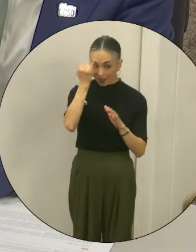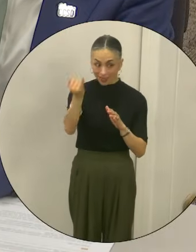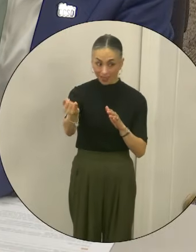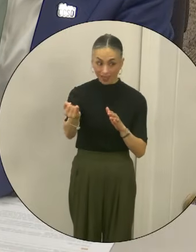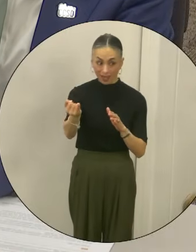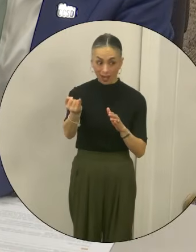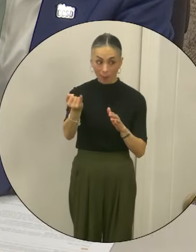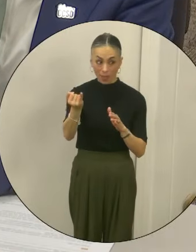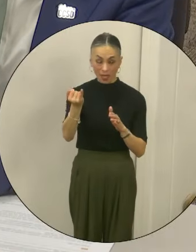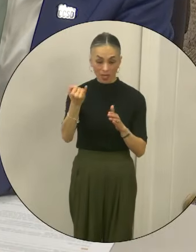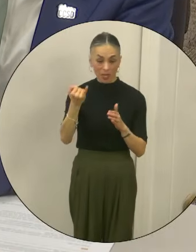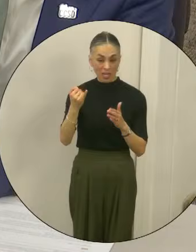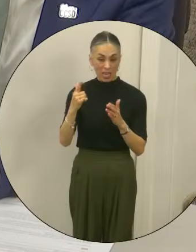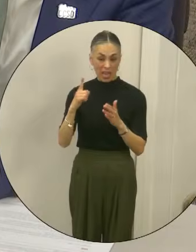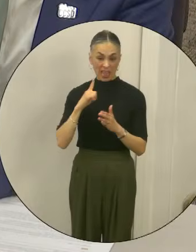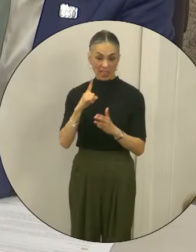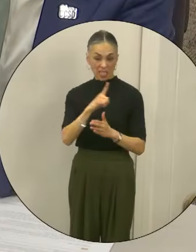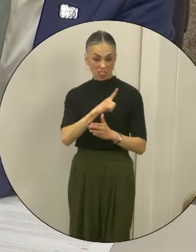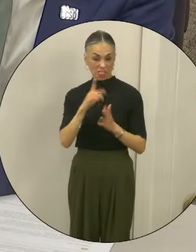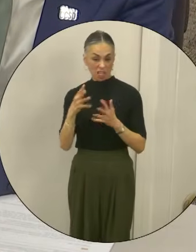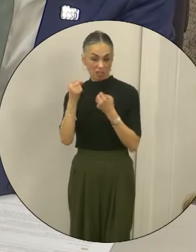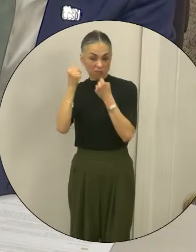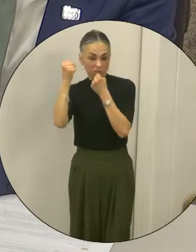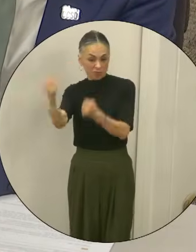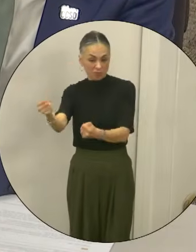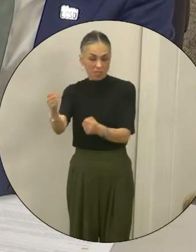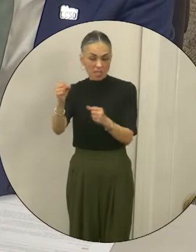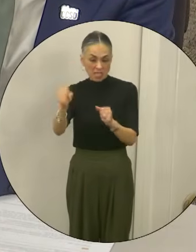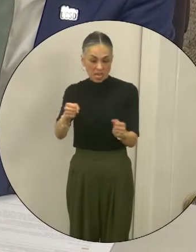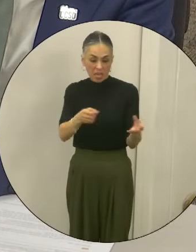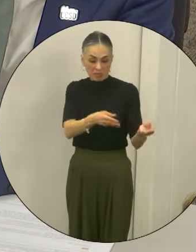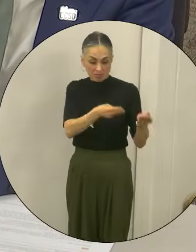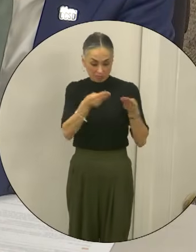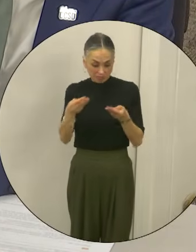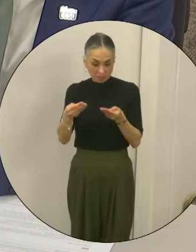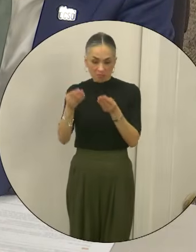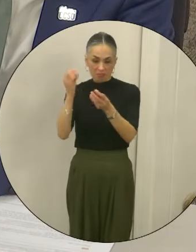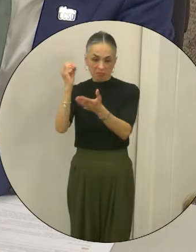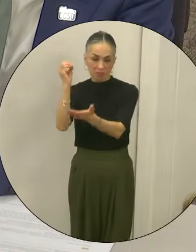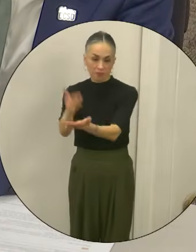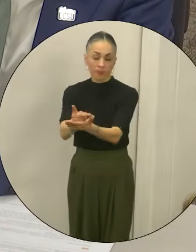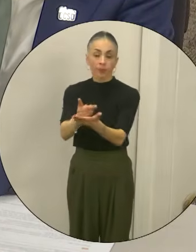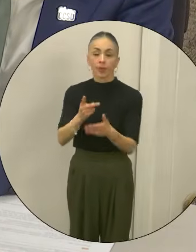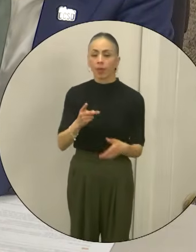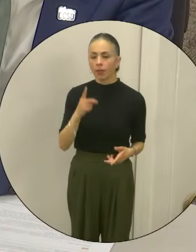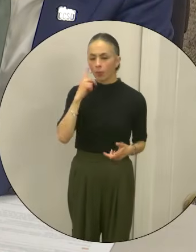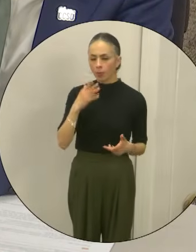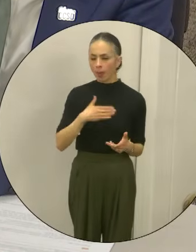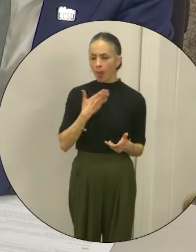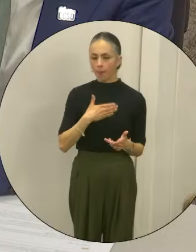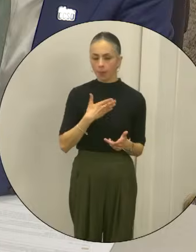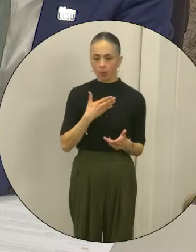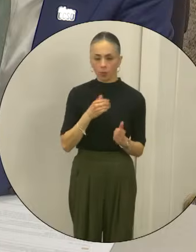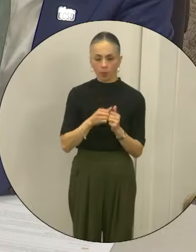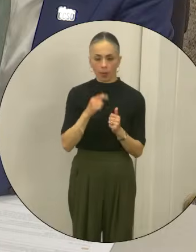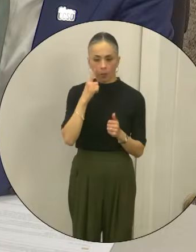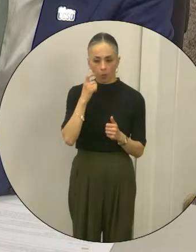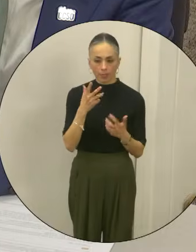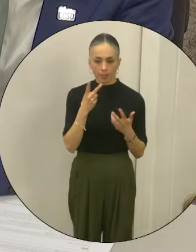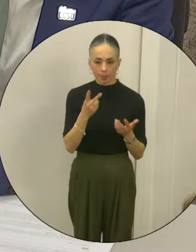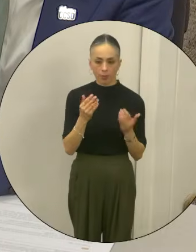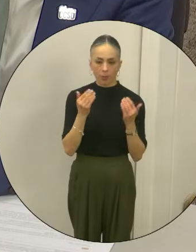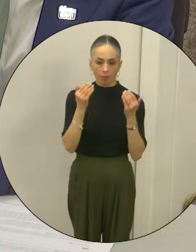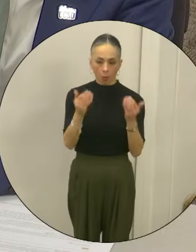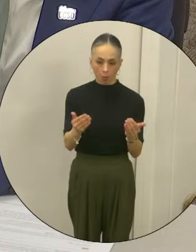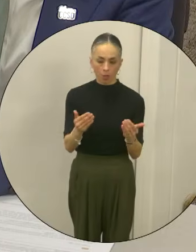heavyweight legislator takes that bill and moves it forward past the finish line. And I think we'd all be happy with that because we want to see it move forward. But I just want to make